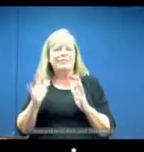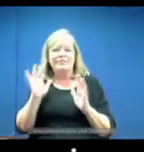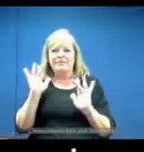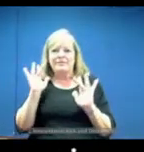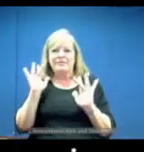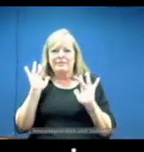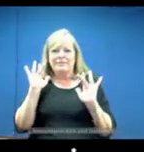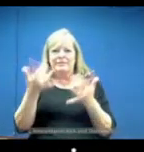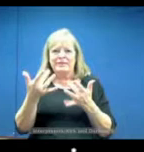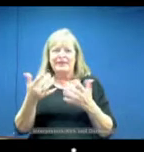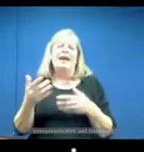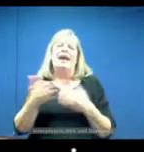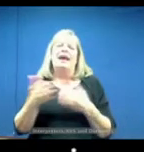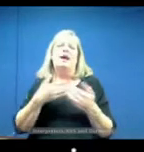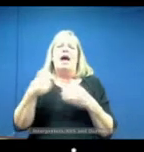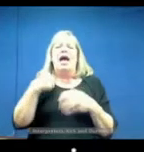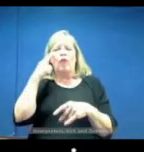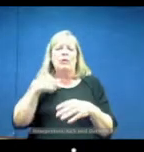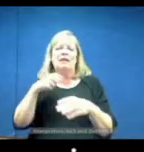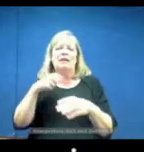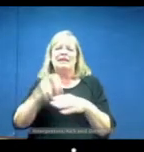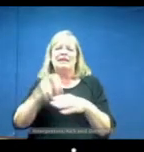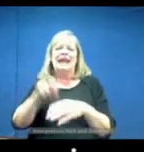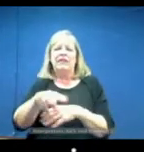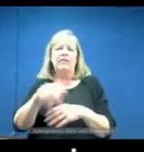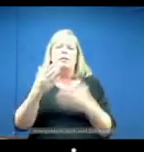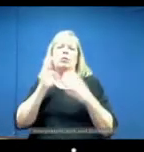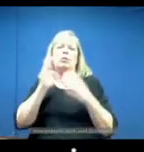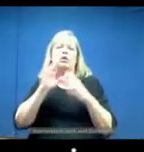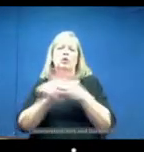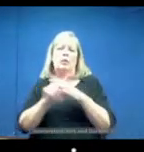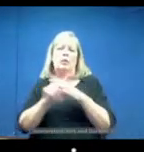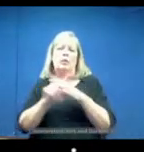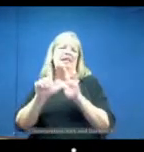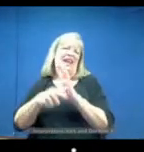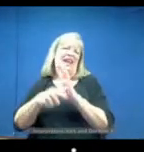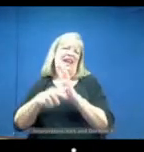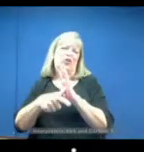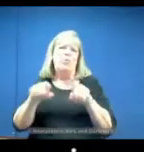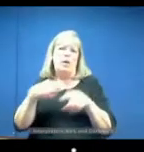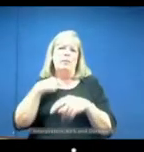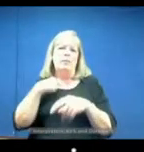Well, since I thought I was getting ahead of myself, it'll probably show up later in the presentation.